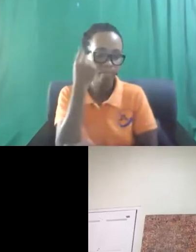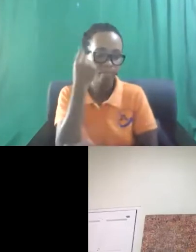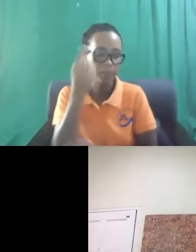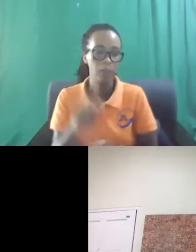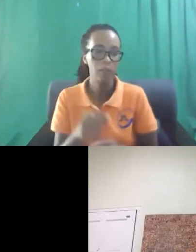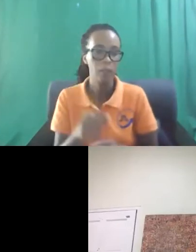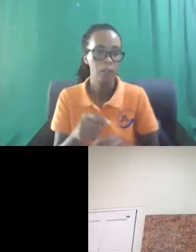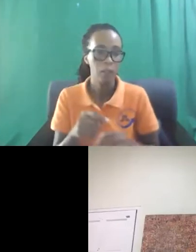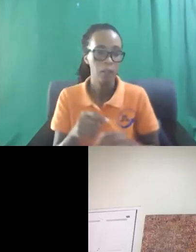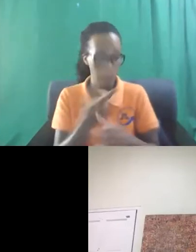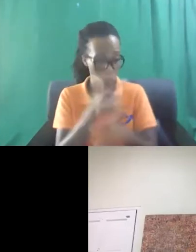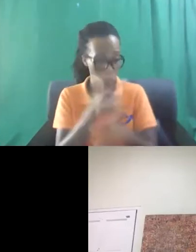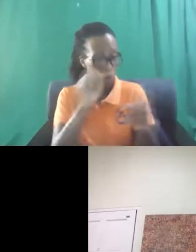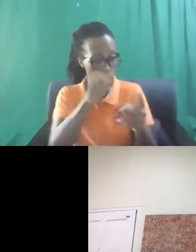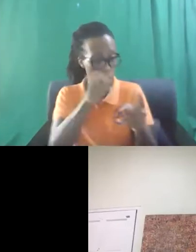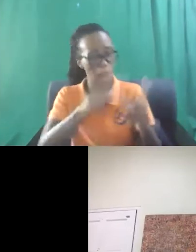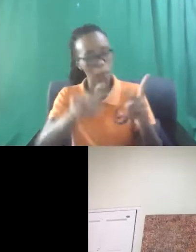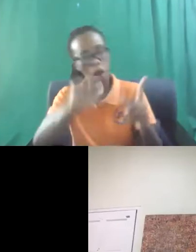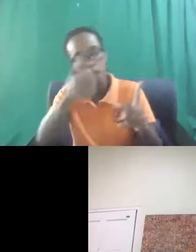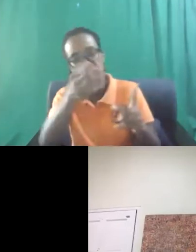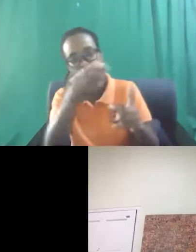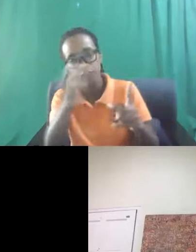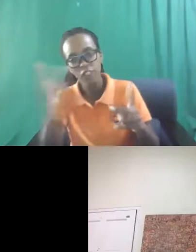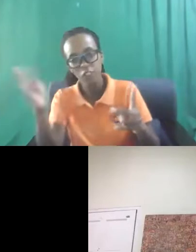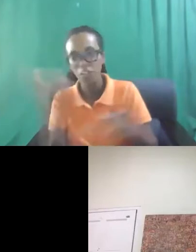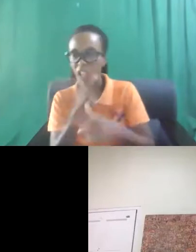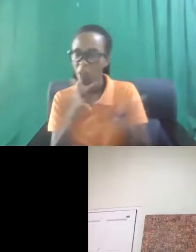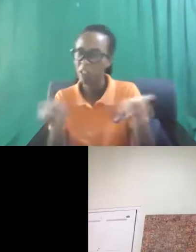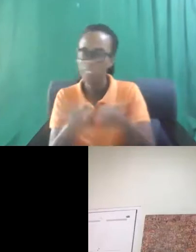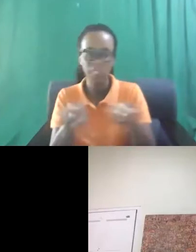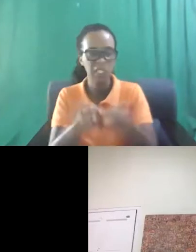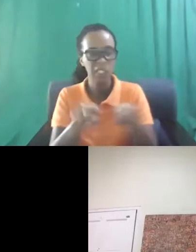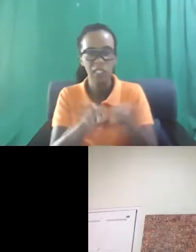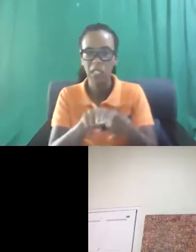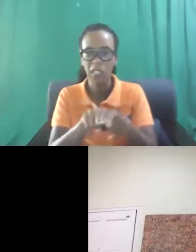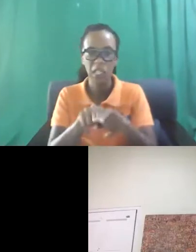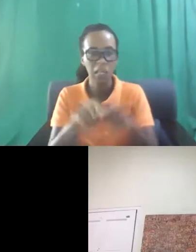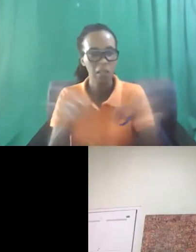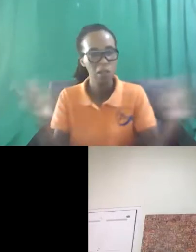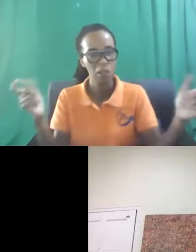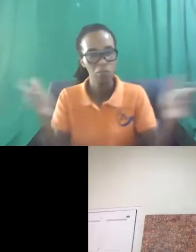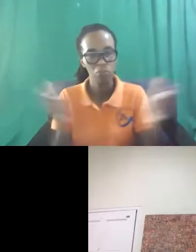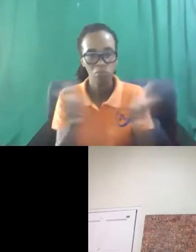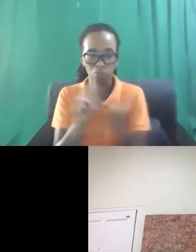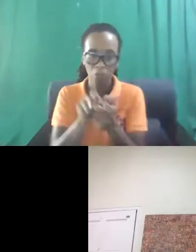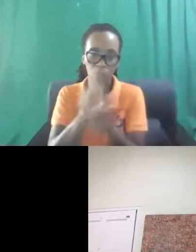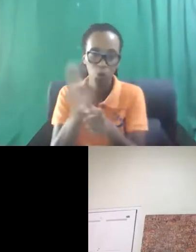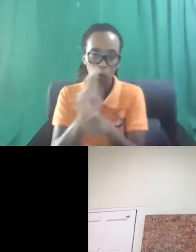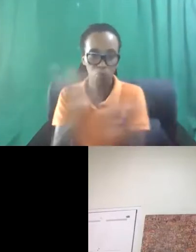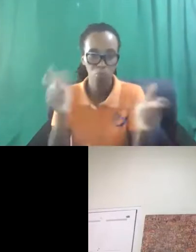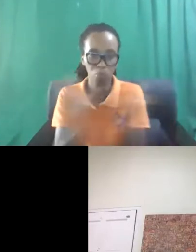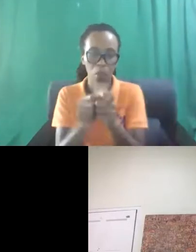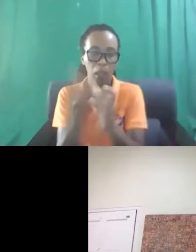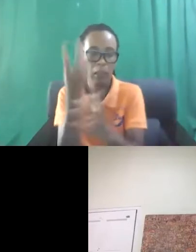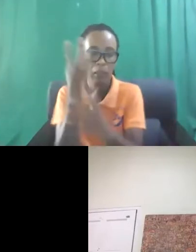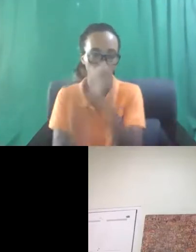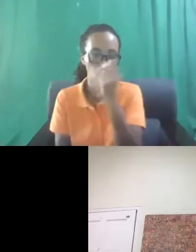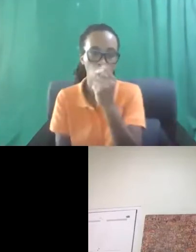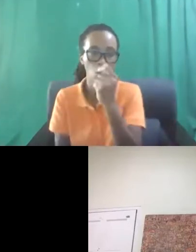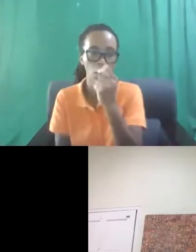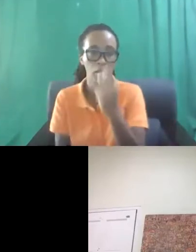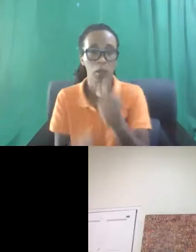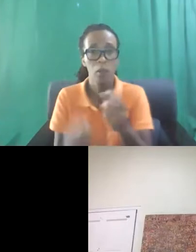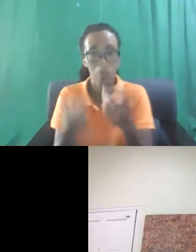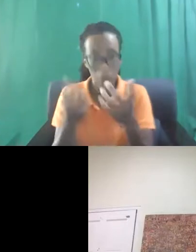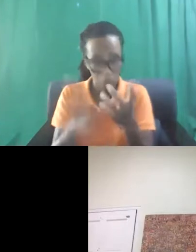not only with sign language, but with a lot of languages just all around the world. And we don't even, things that we don't even know that are happening.